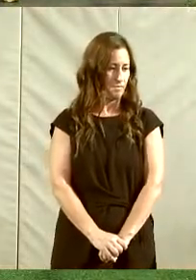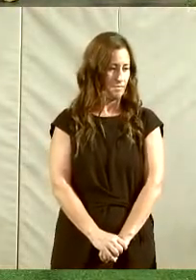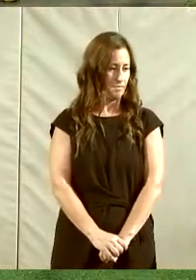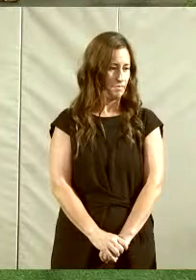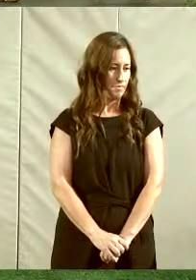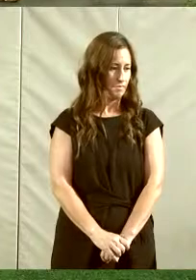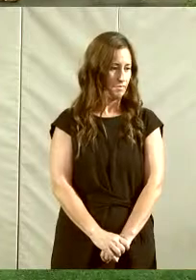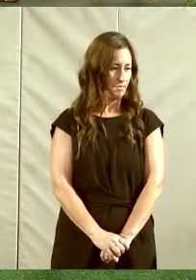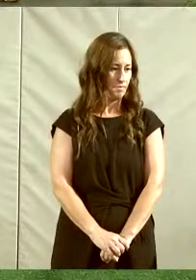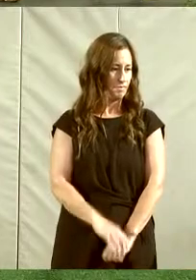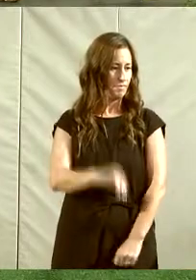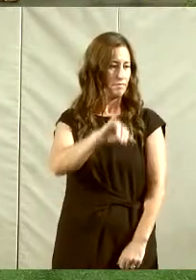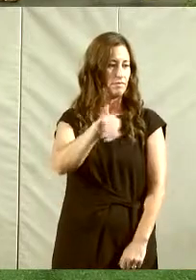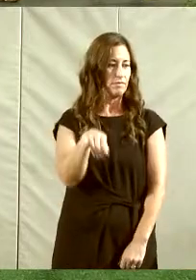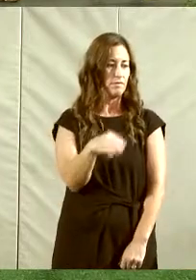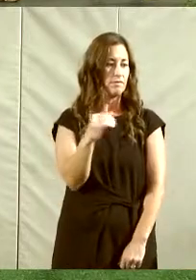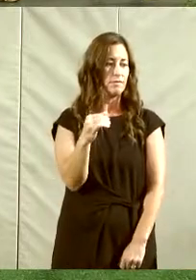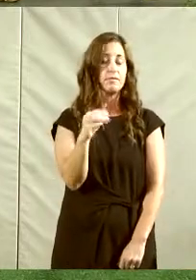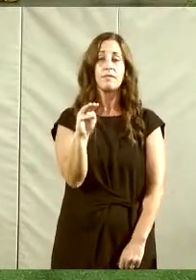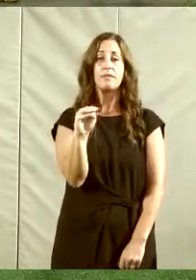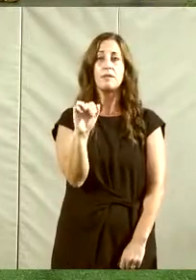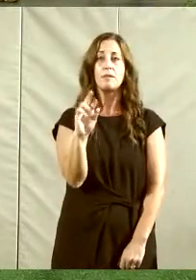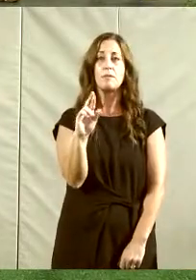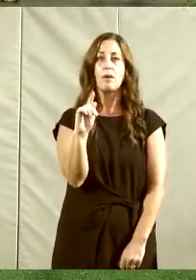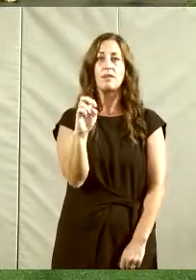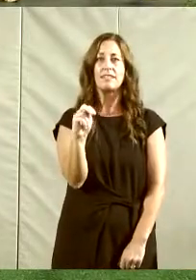Jacob Lee Martin.